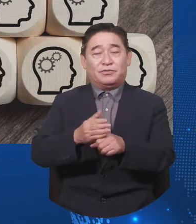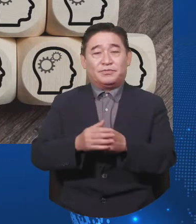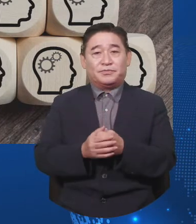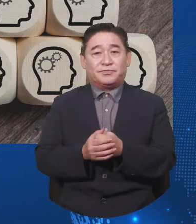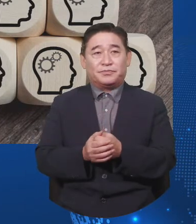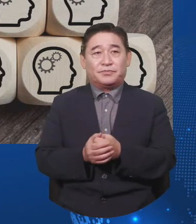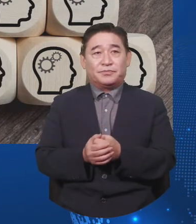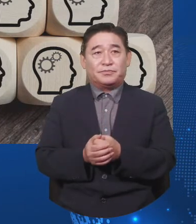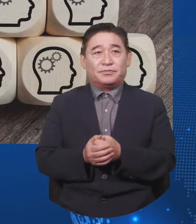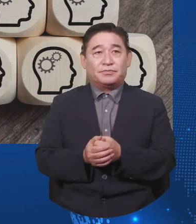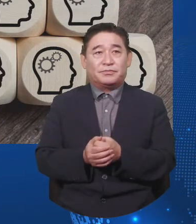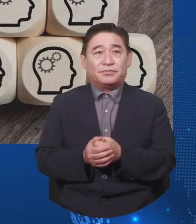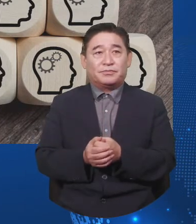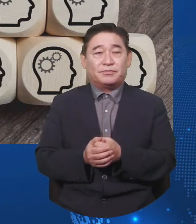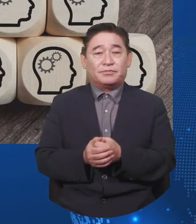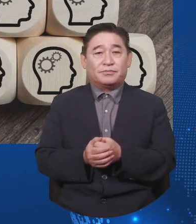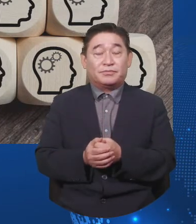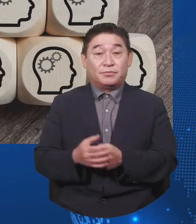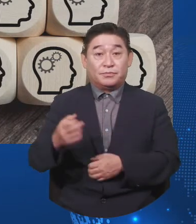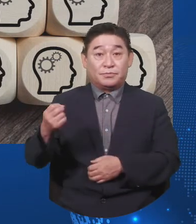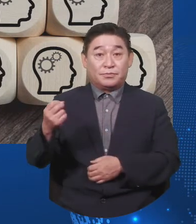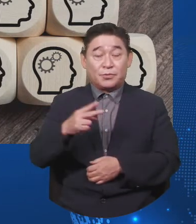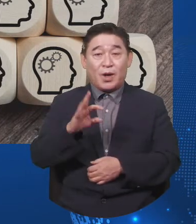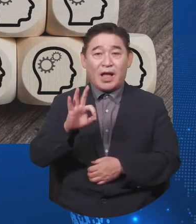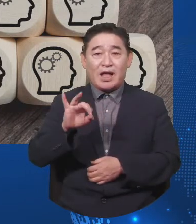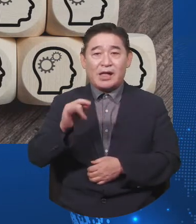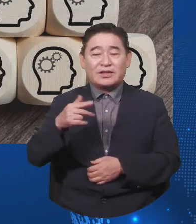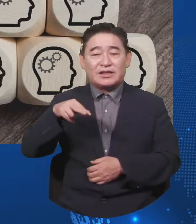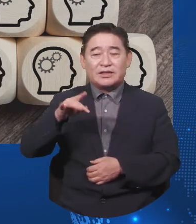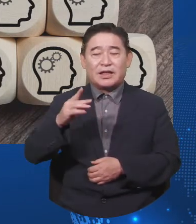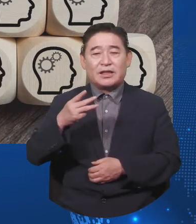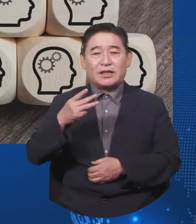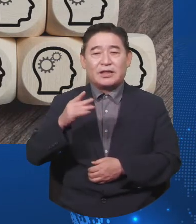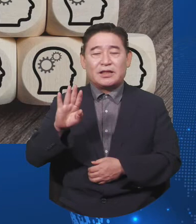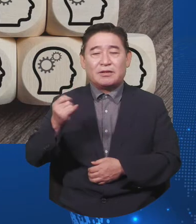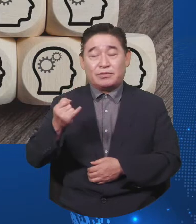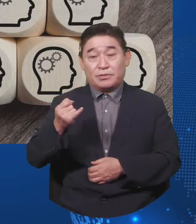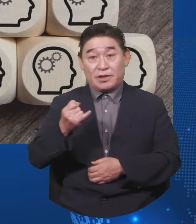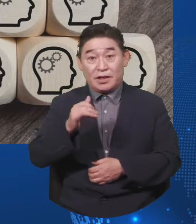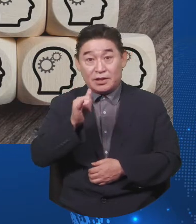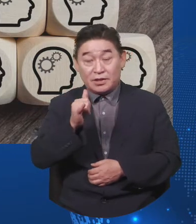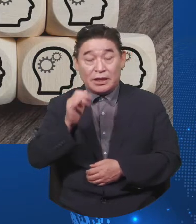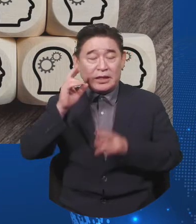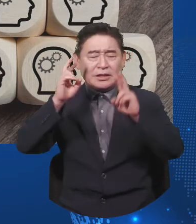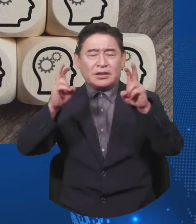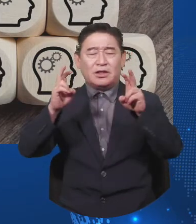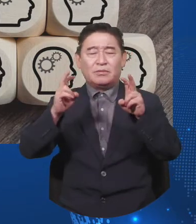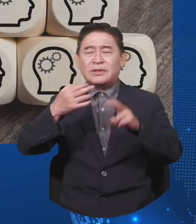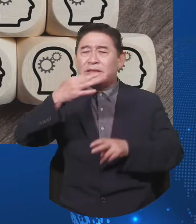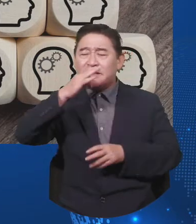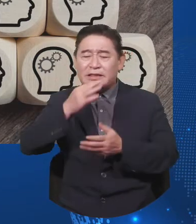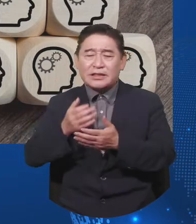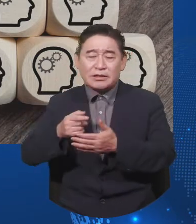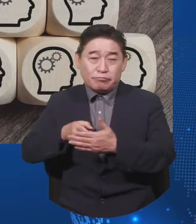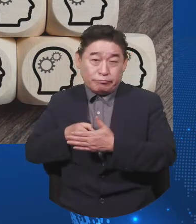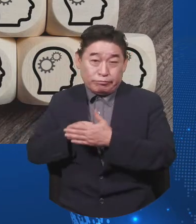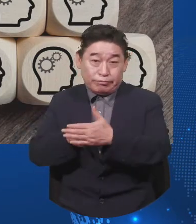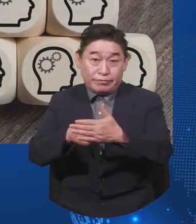to create incentives for profit-seeking companies to engage in development, or to put it